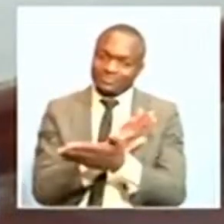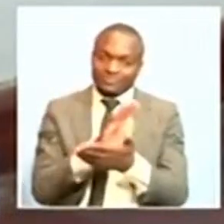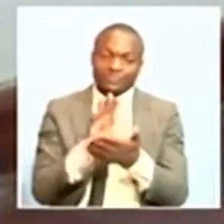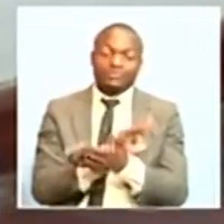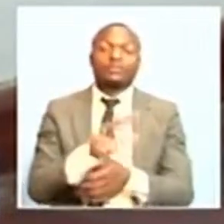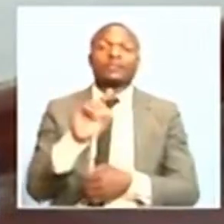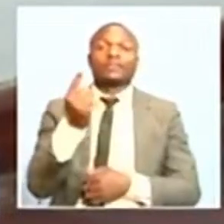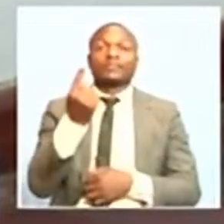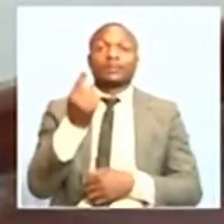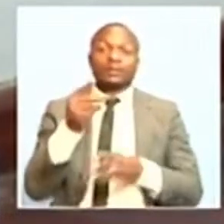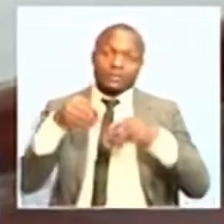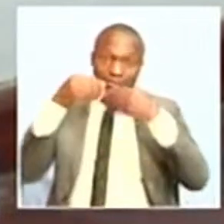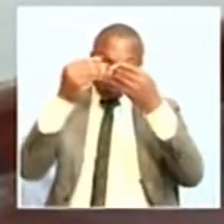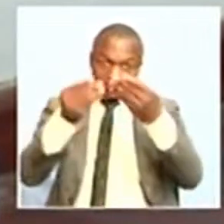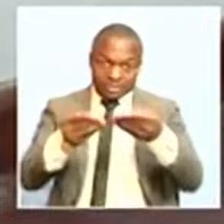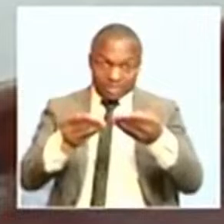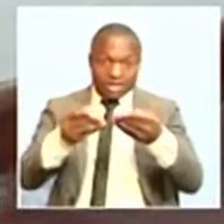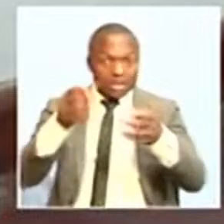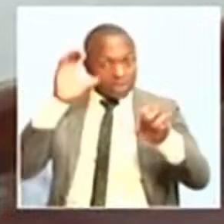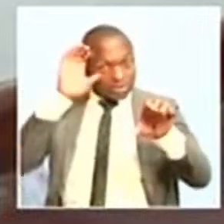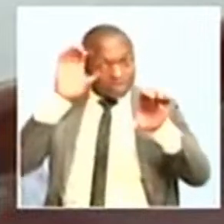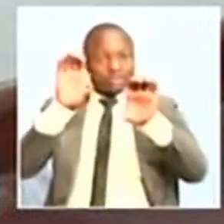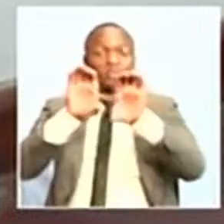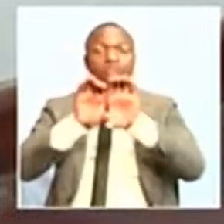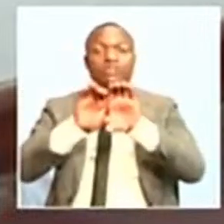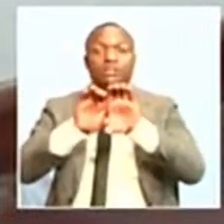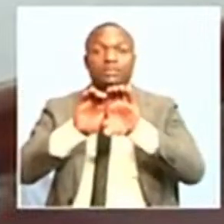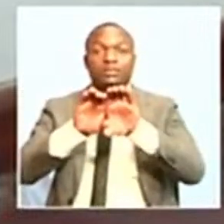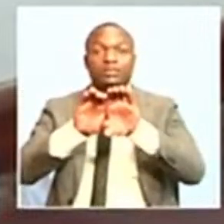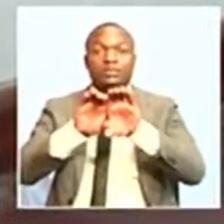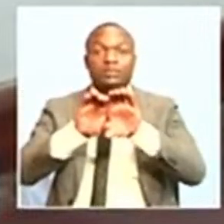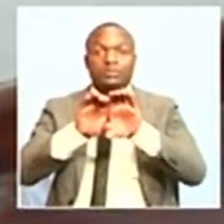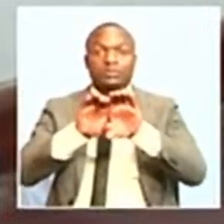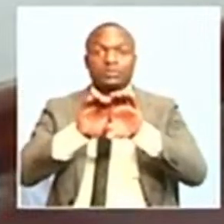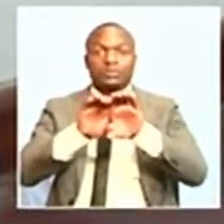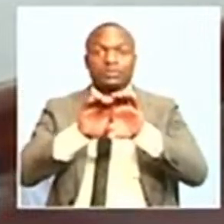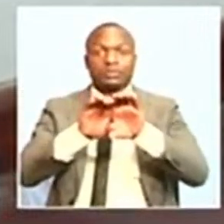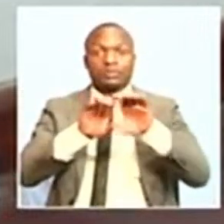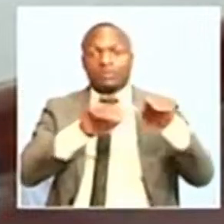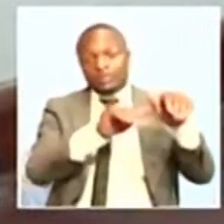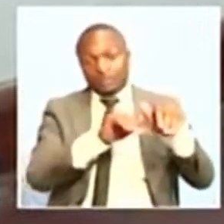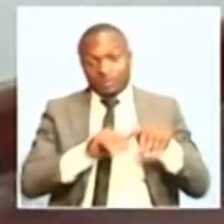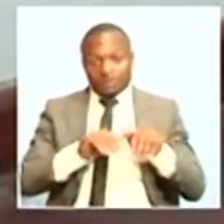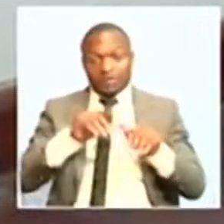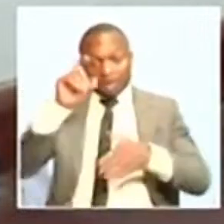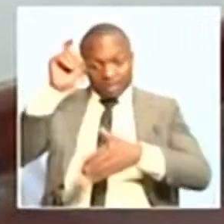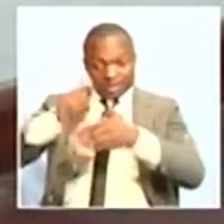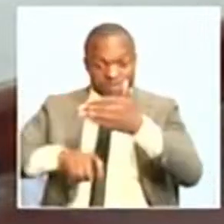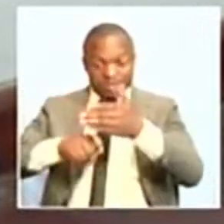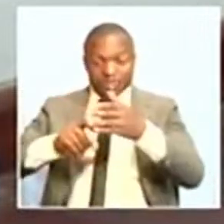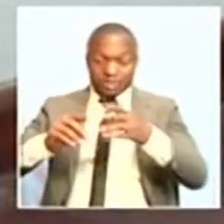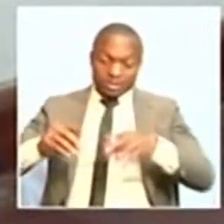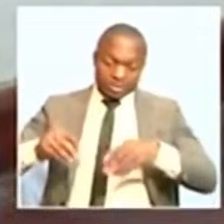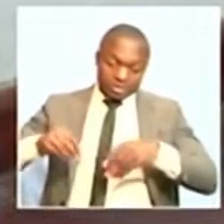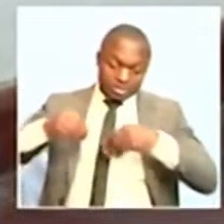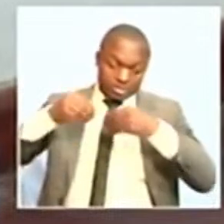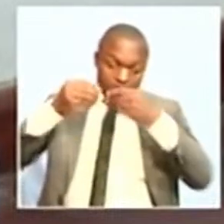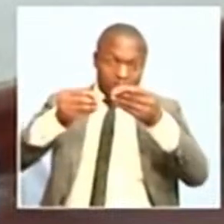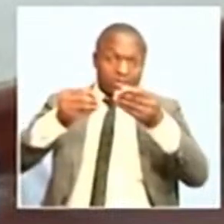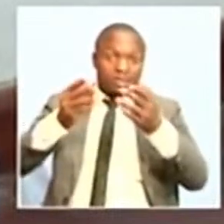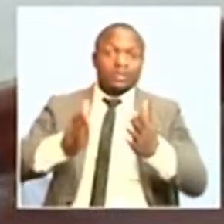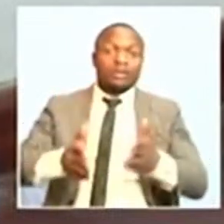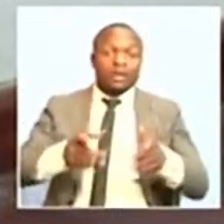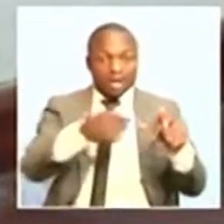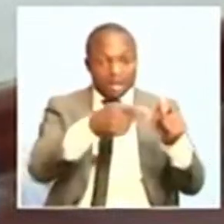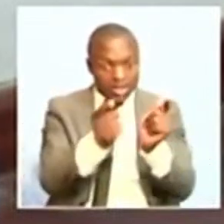first one is to provide conditions for the exemption of a taxable supplier or categories of taxable